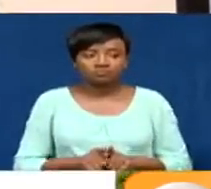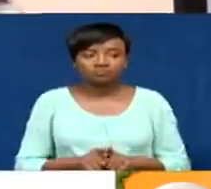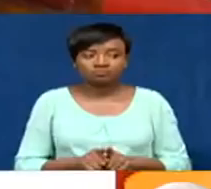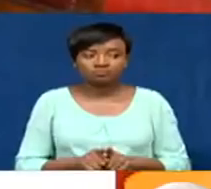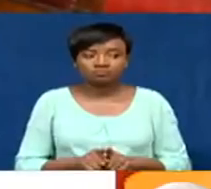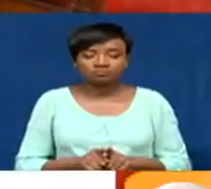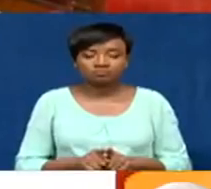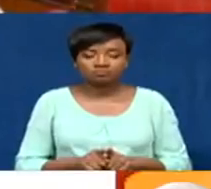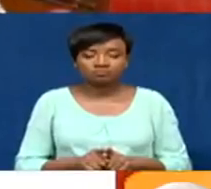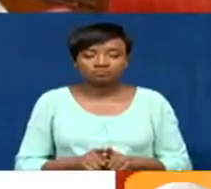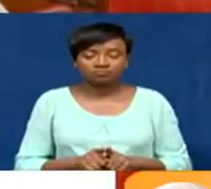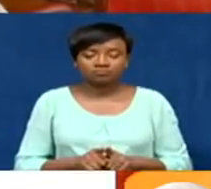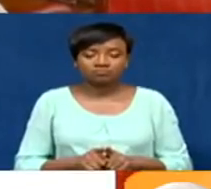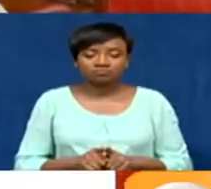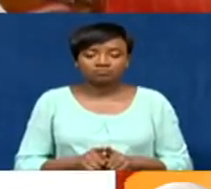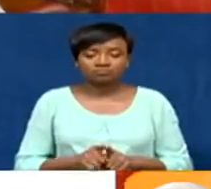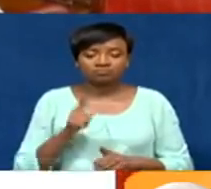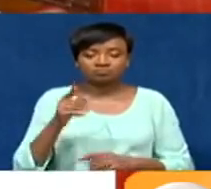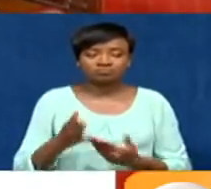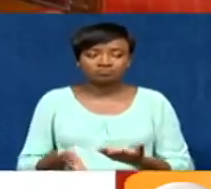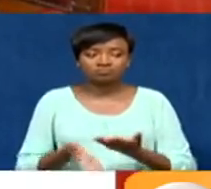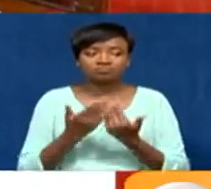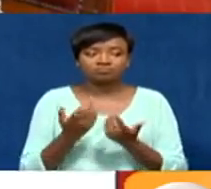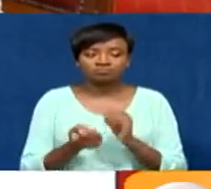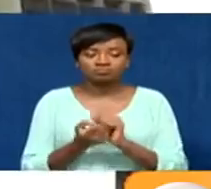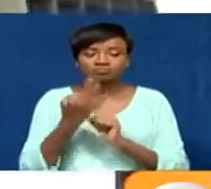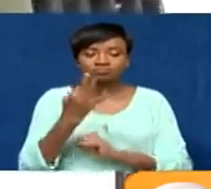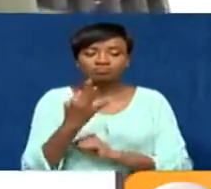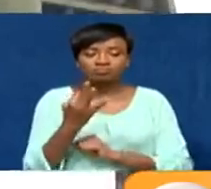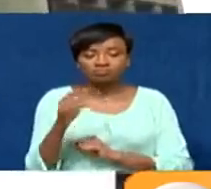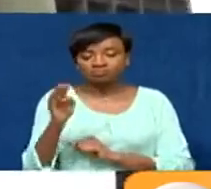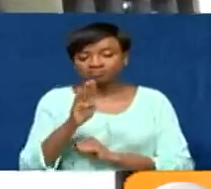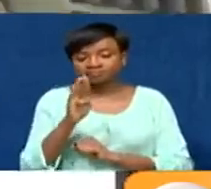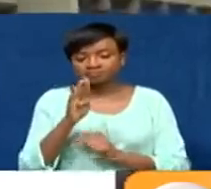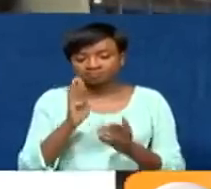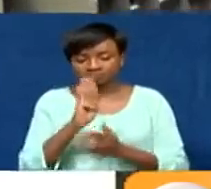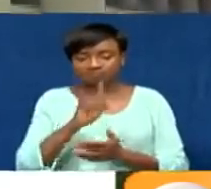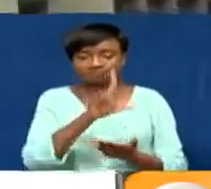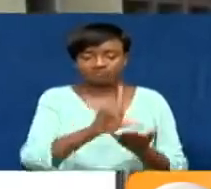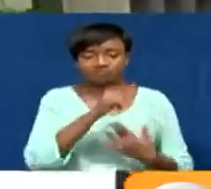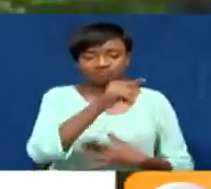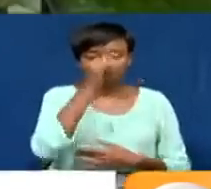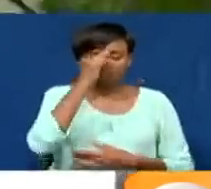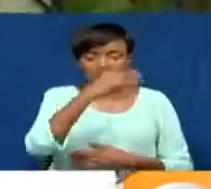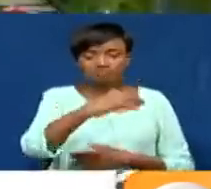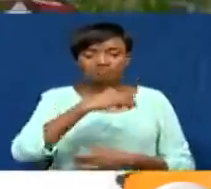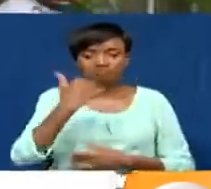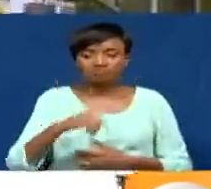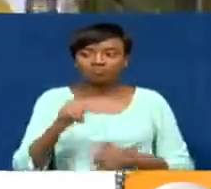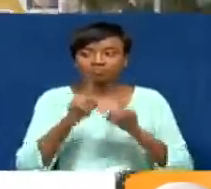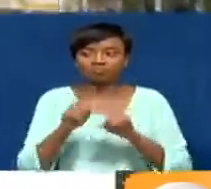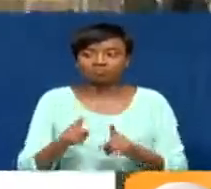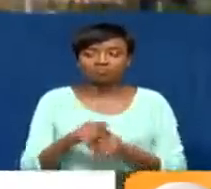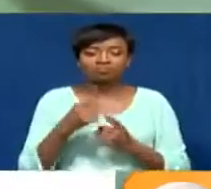that have held the country hostage over the 13 billion shilling debt owed by the government. The funds, according to a source at the